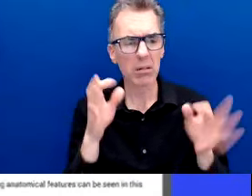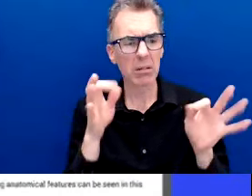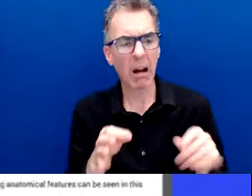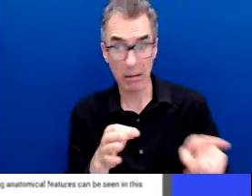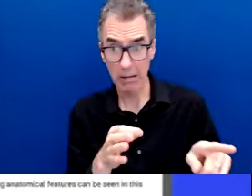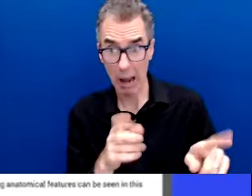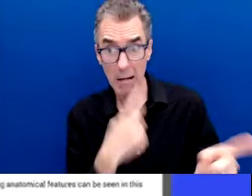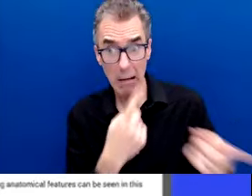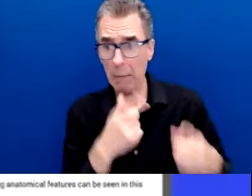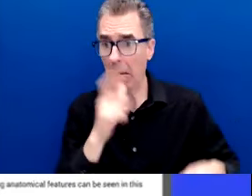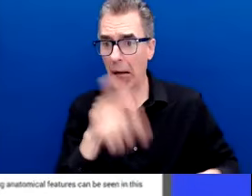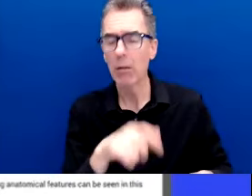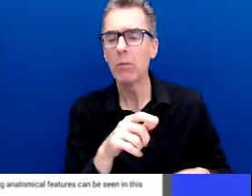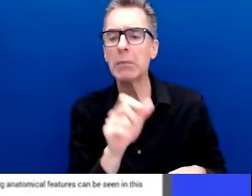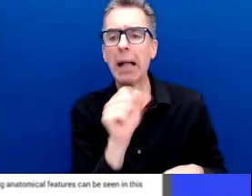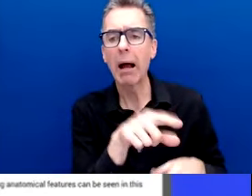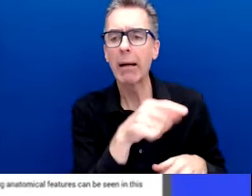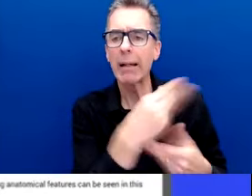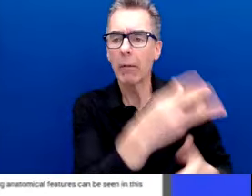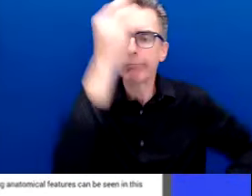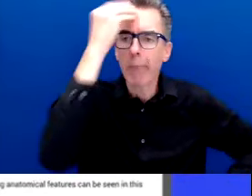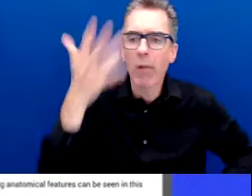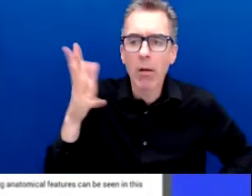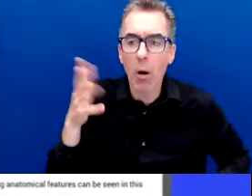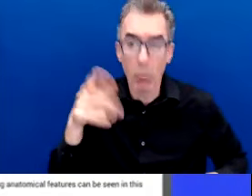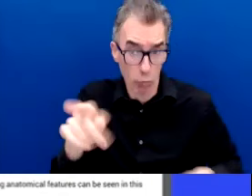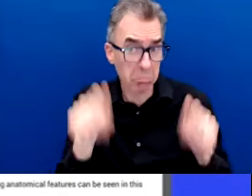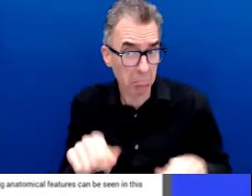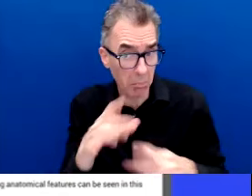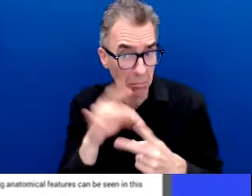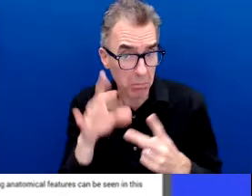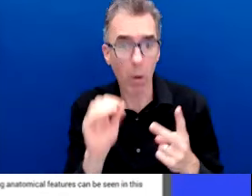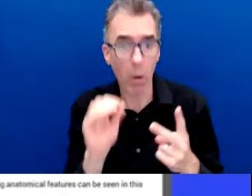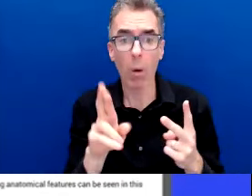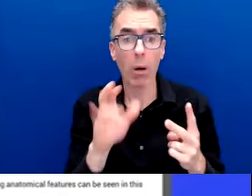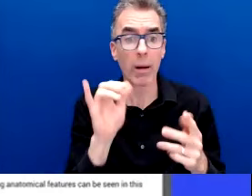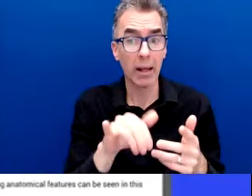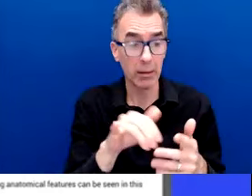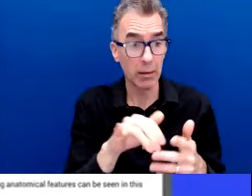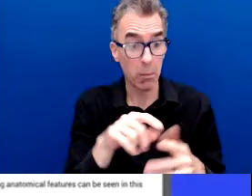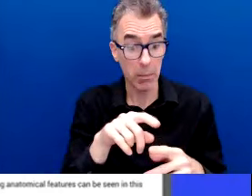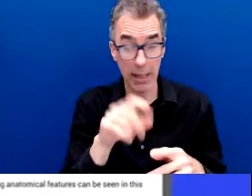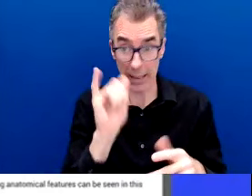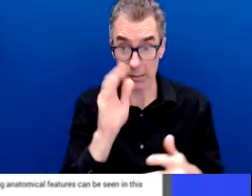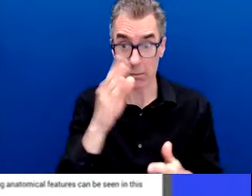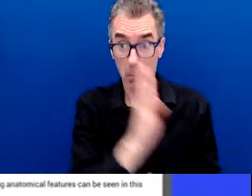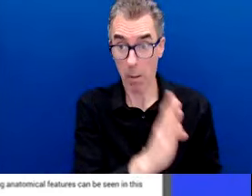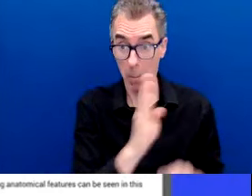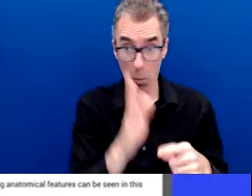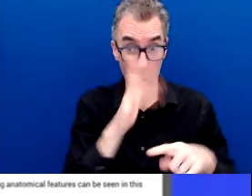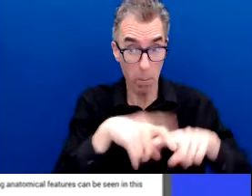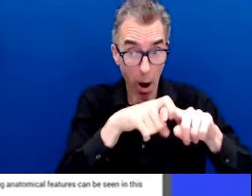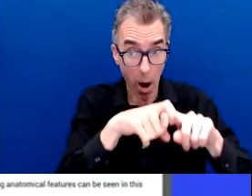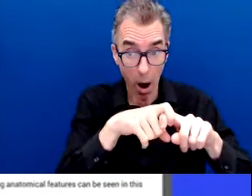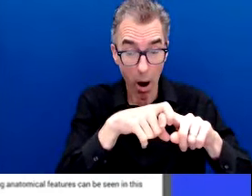it. These are all the kind of things you can choose. Does the interaction pause the video or does the video keep playing? Learners can